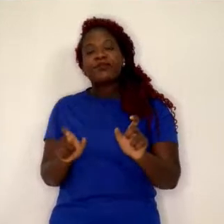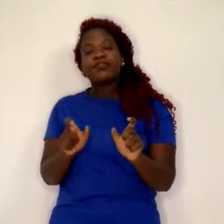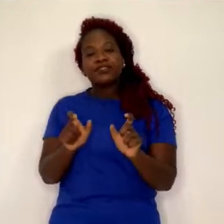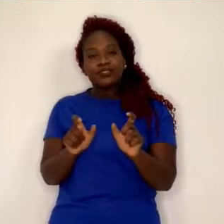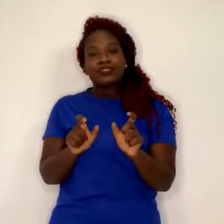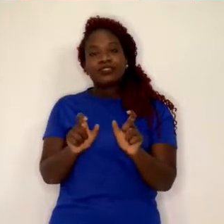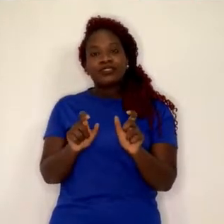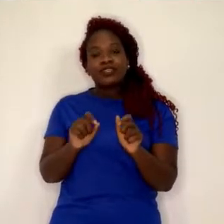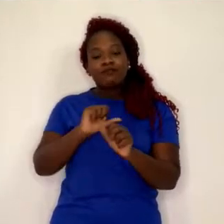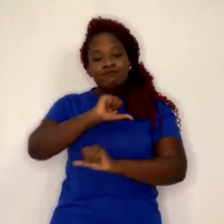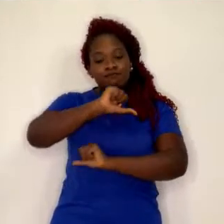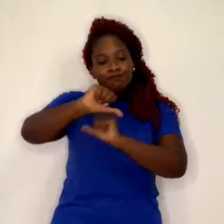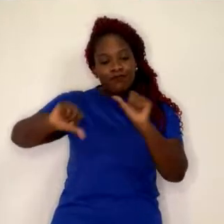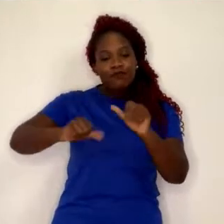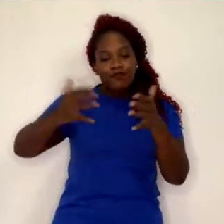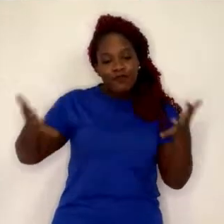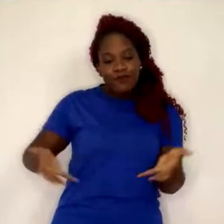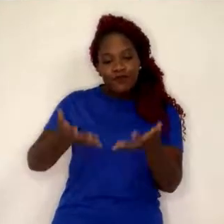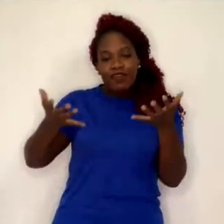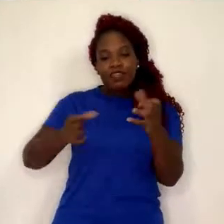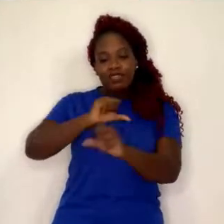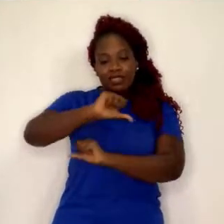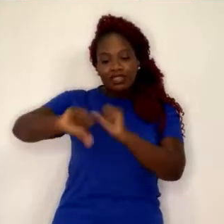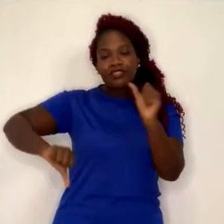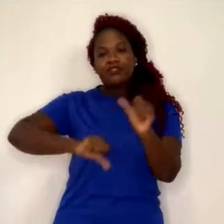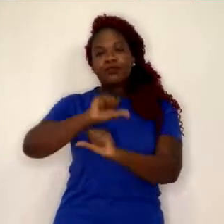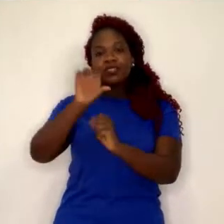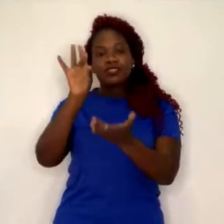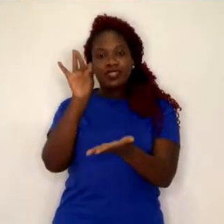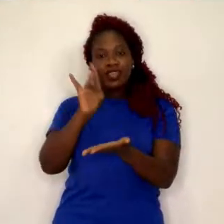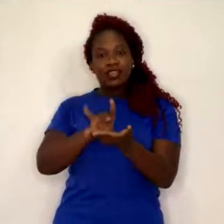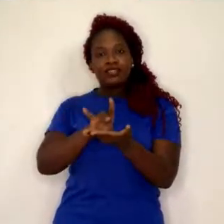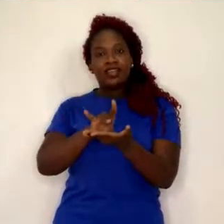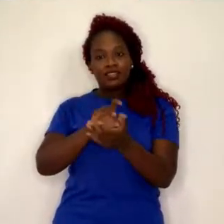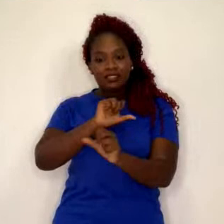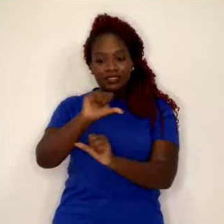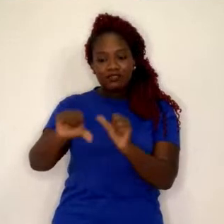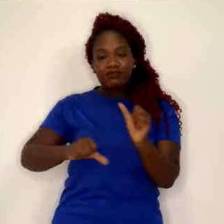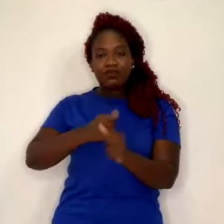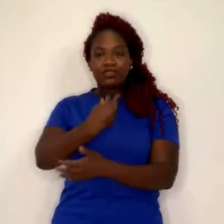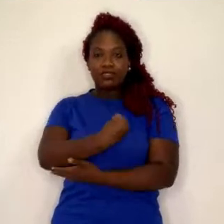that are promoting transformation of reality